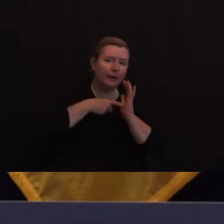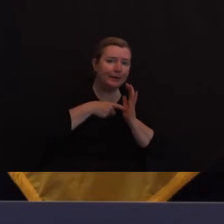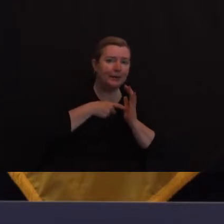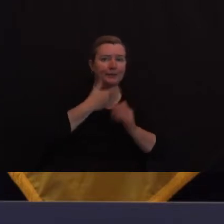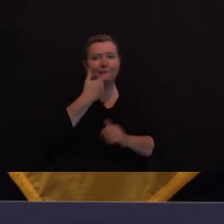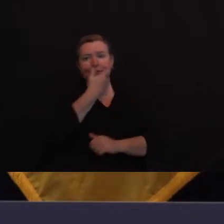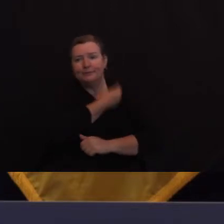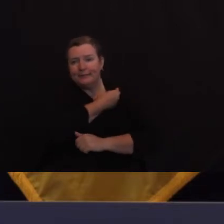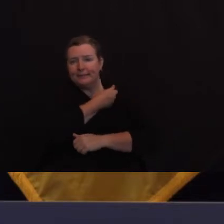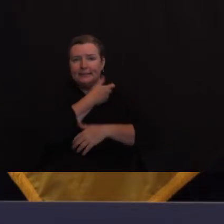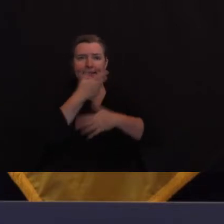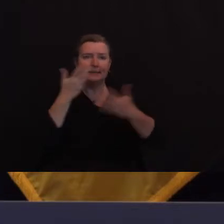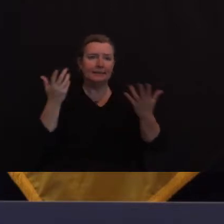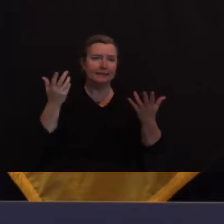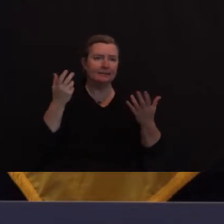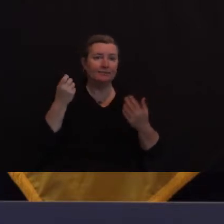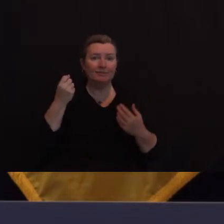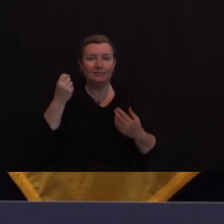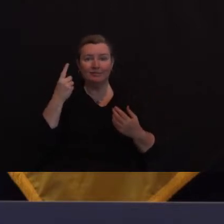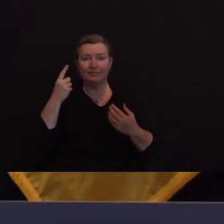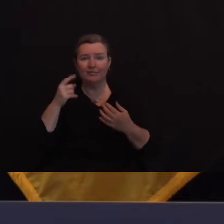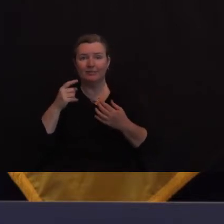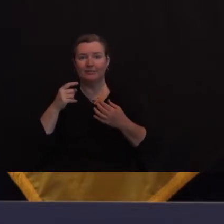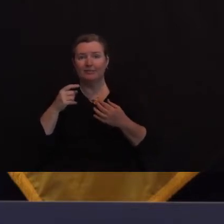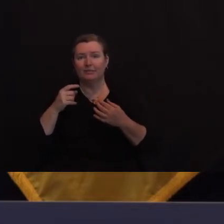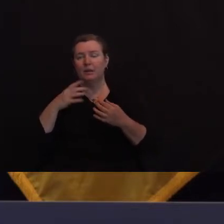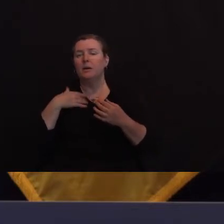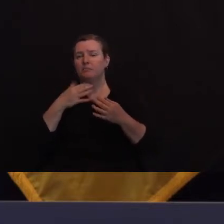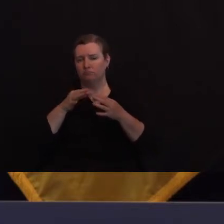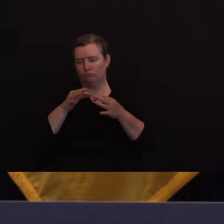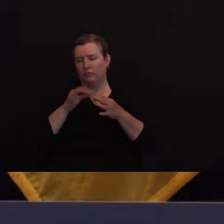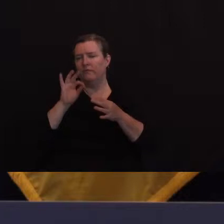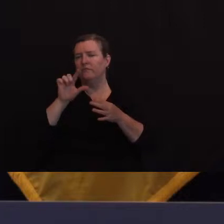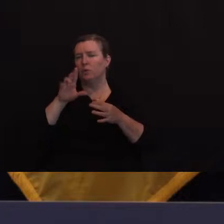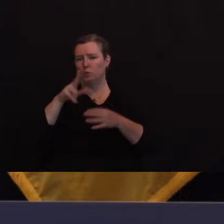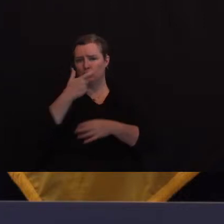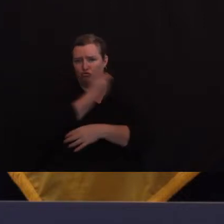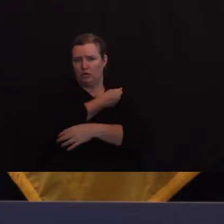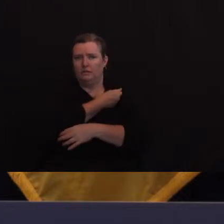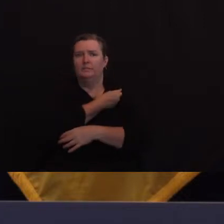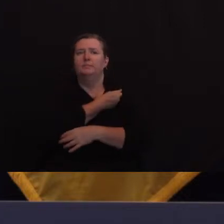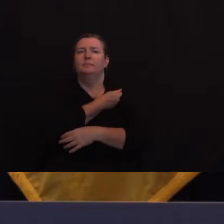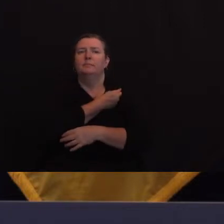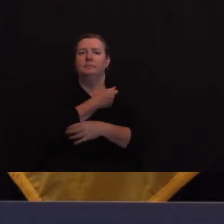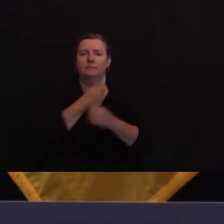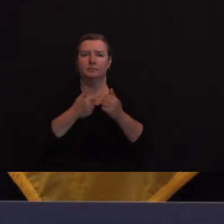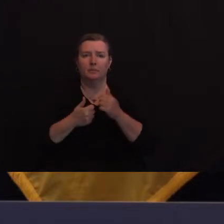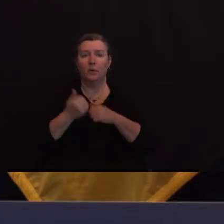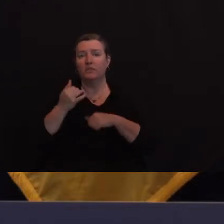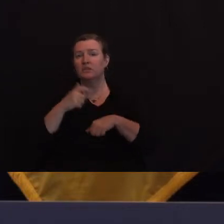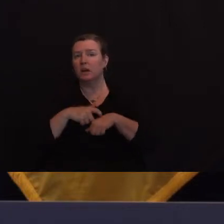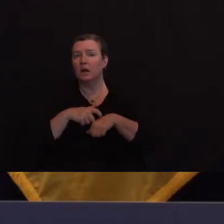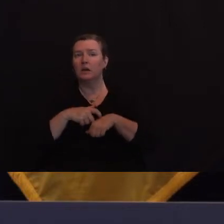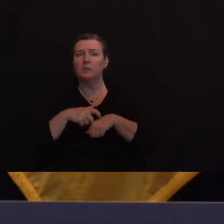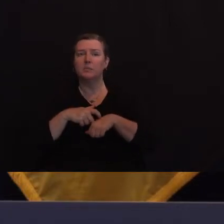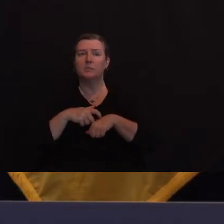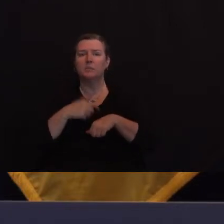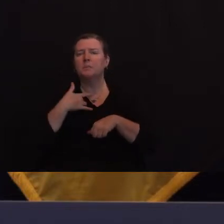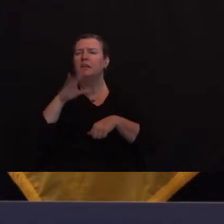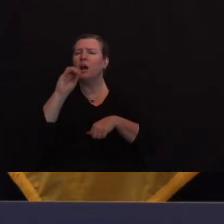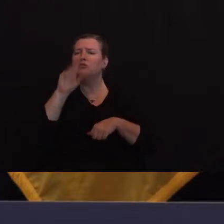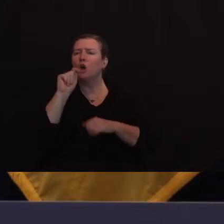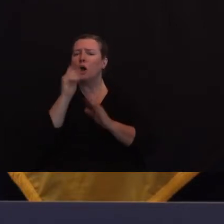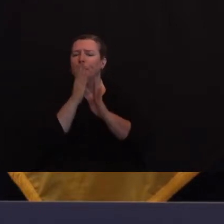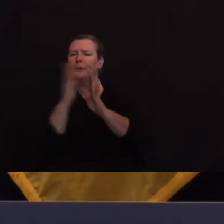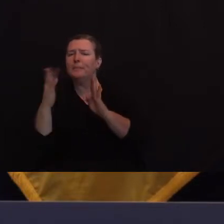add, this year. Last week, I'd normally get that in October. Is it going to be an annual? Is it going to be every 6 or 8 months? Please God,